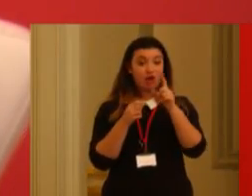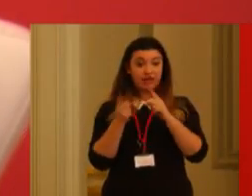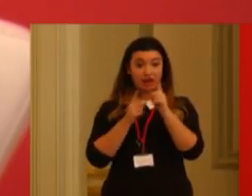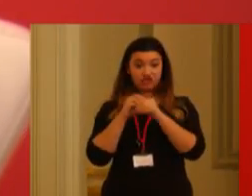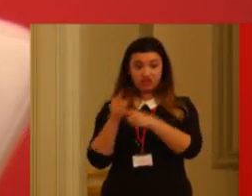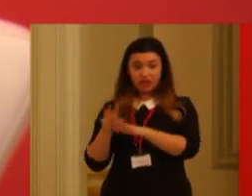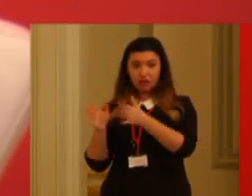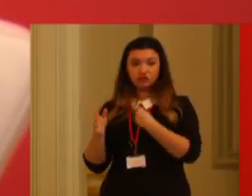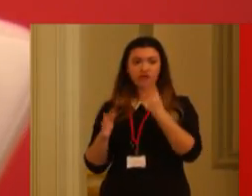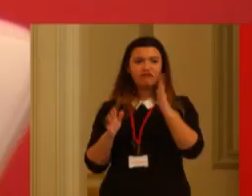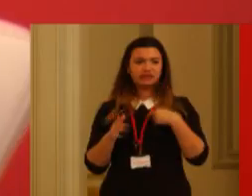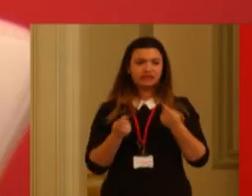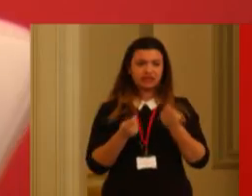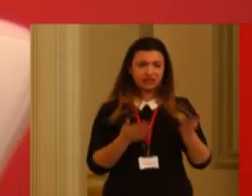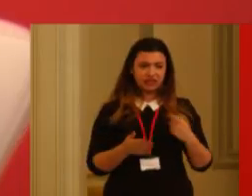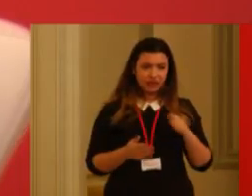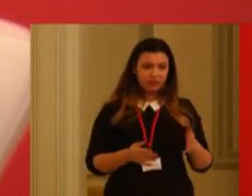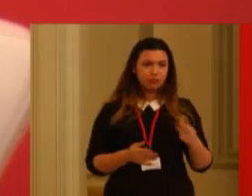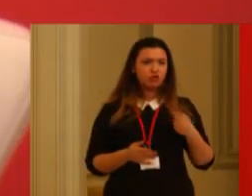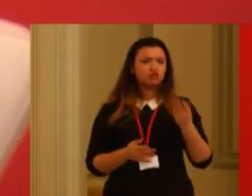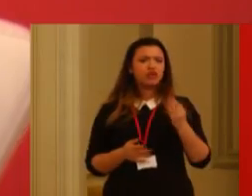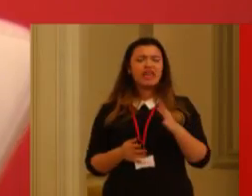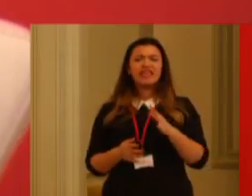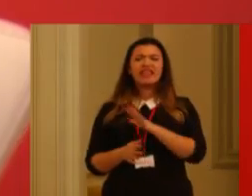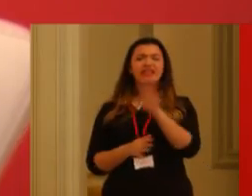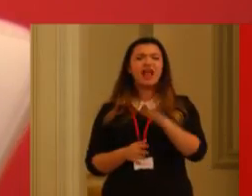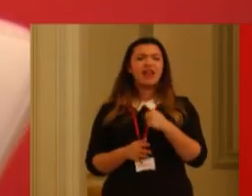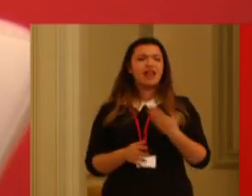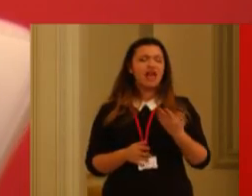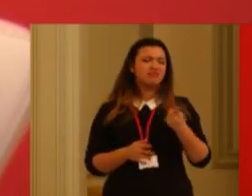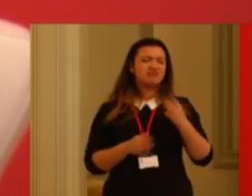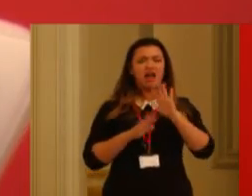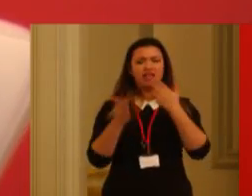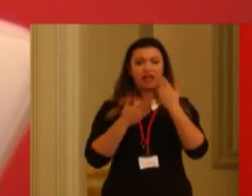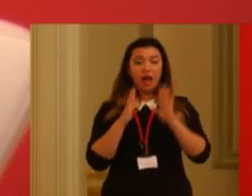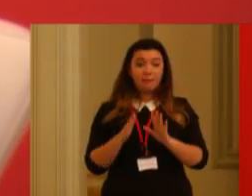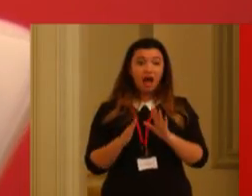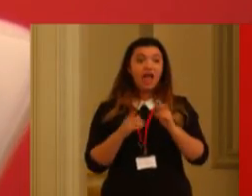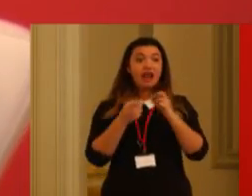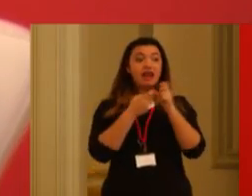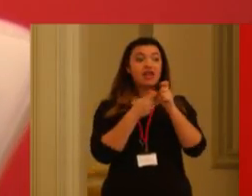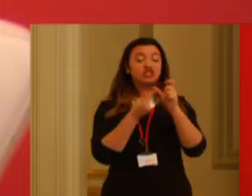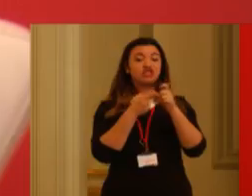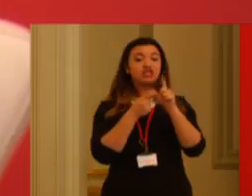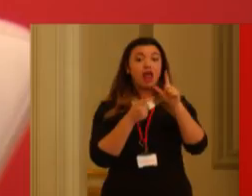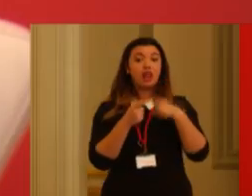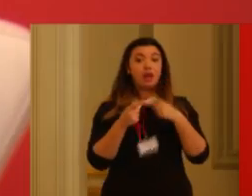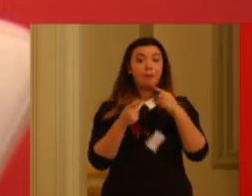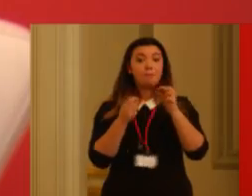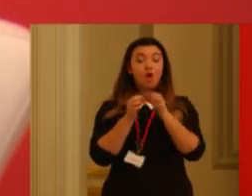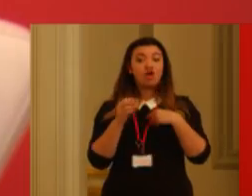it published at our blog. Like here, this may be the landscape, but in our blog, there's like Islamic